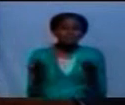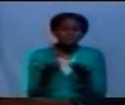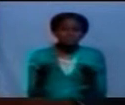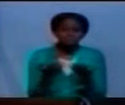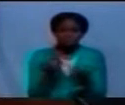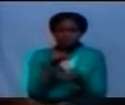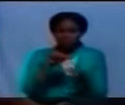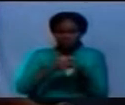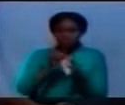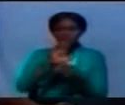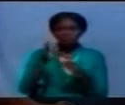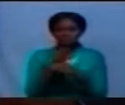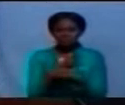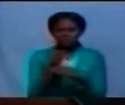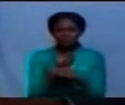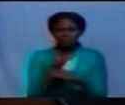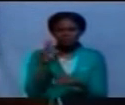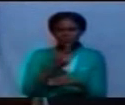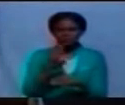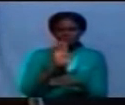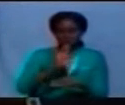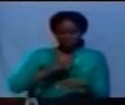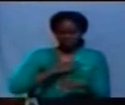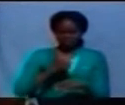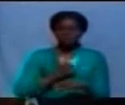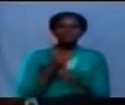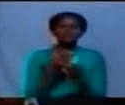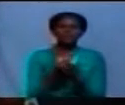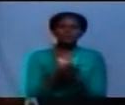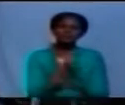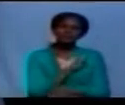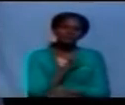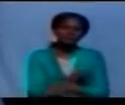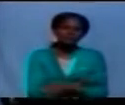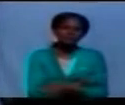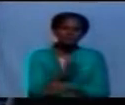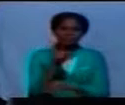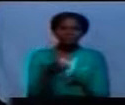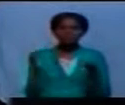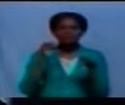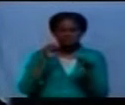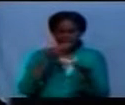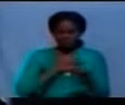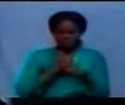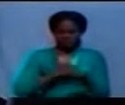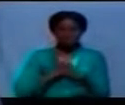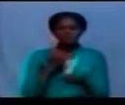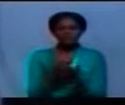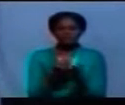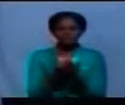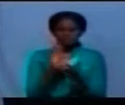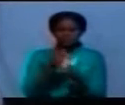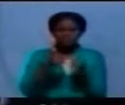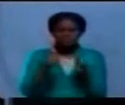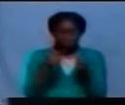You start your business using your own resources, your hard-earned resources. You try it